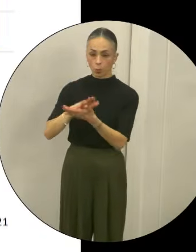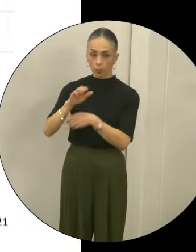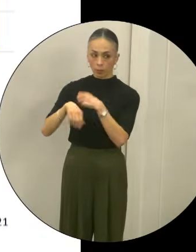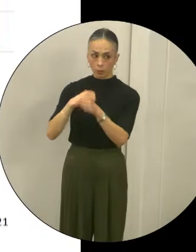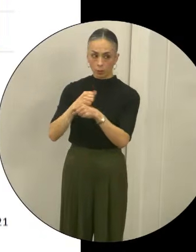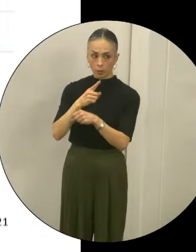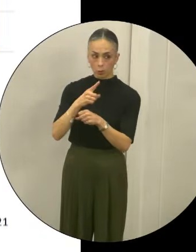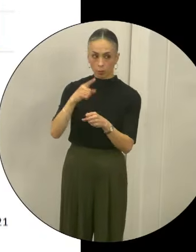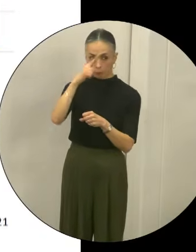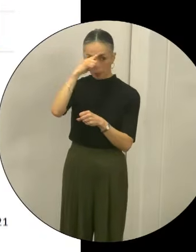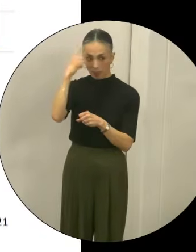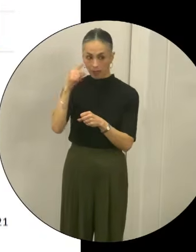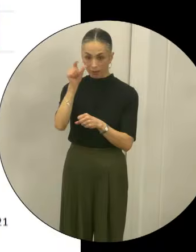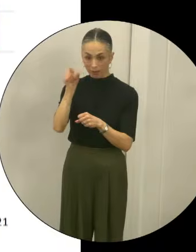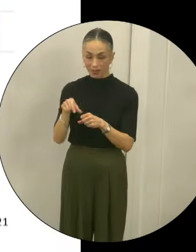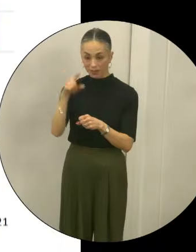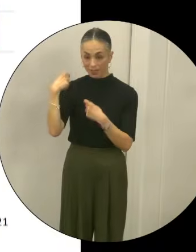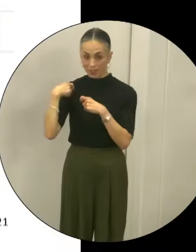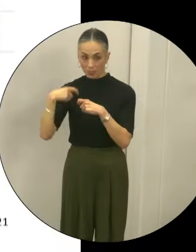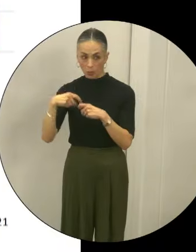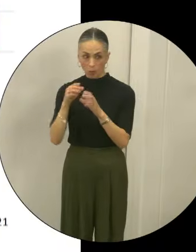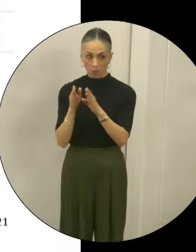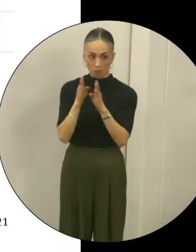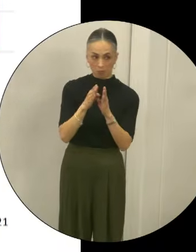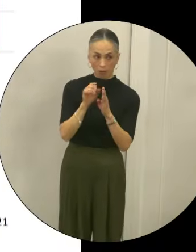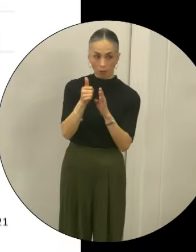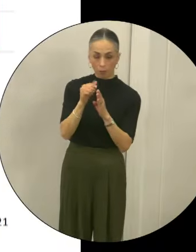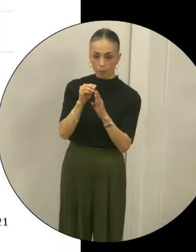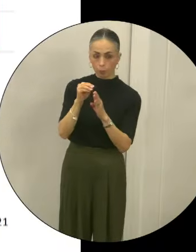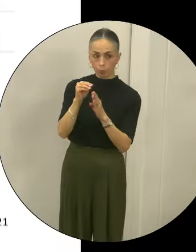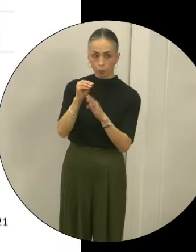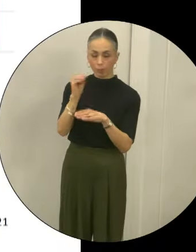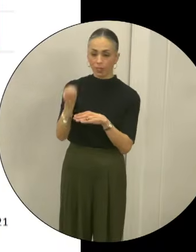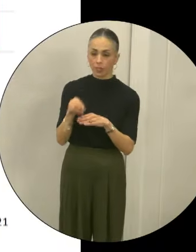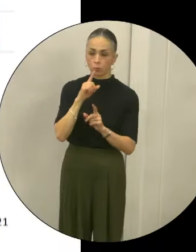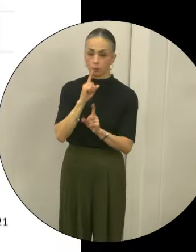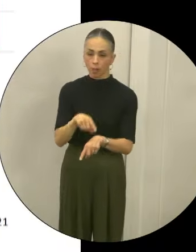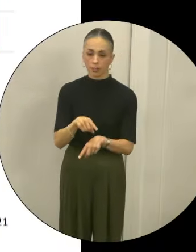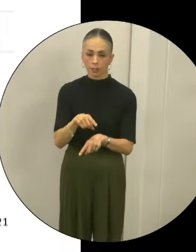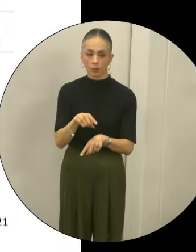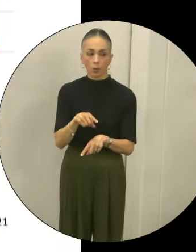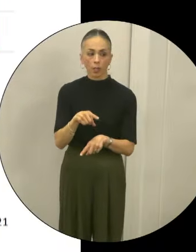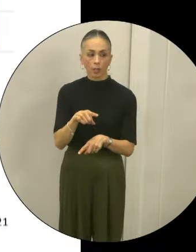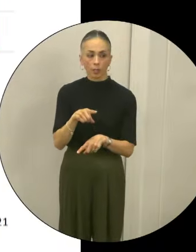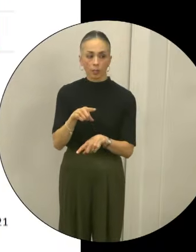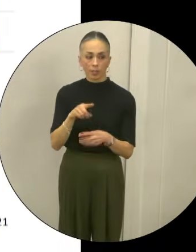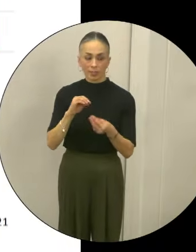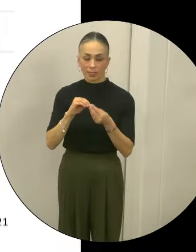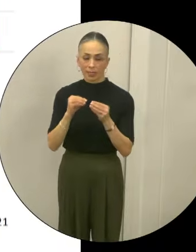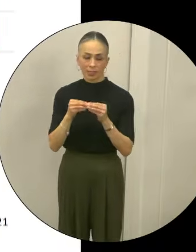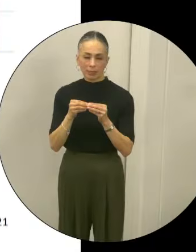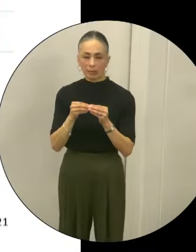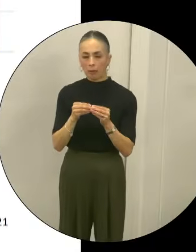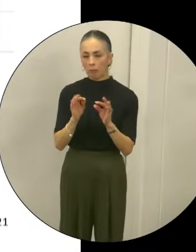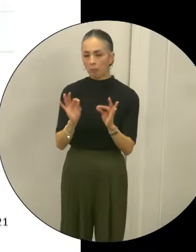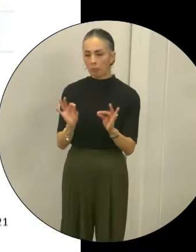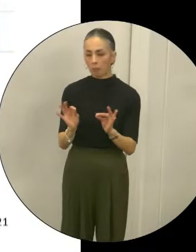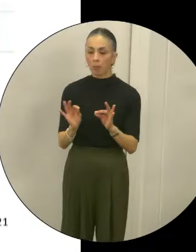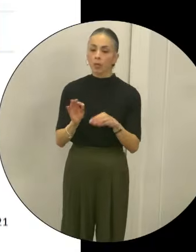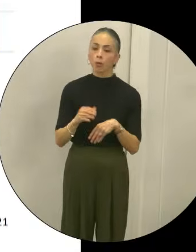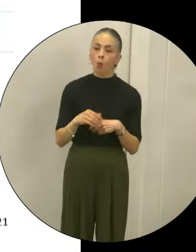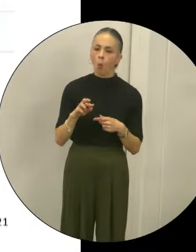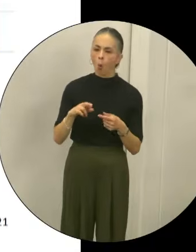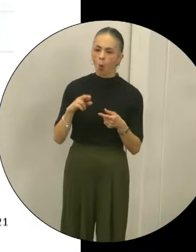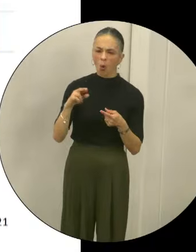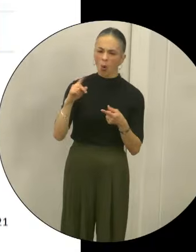learner, and Title I school student groups. Other percentage positive responses were statistically insignificant or slightly lower